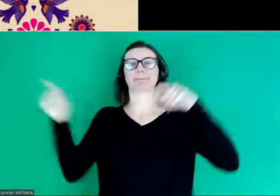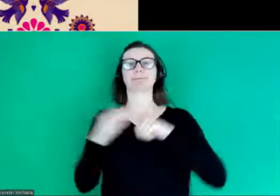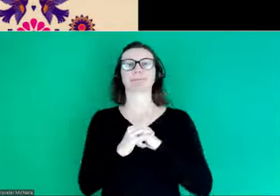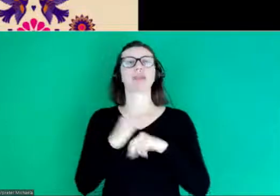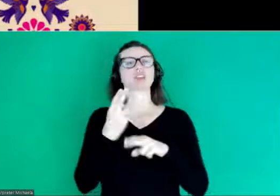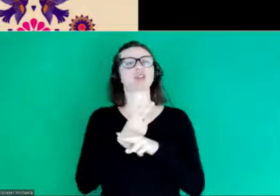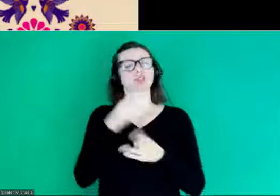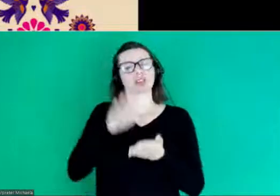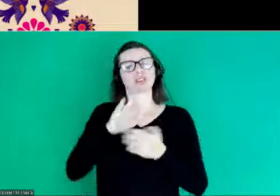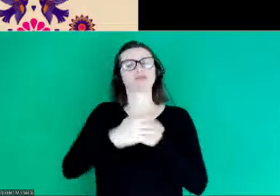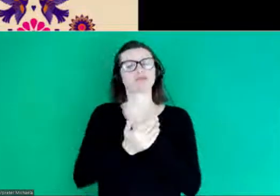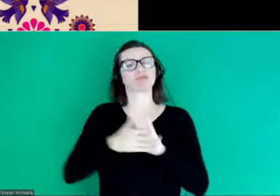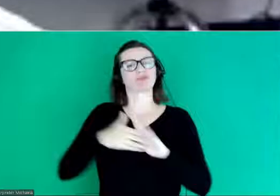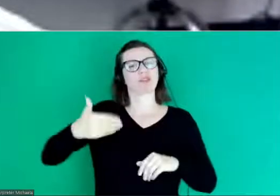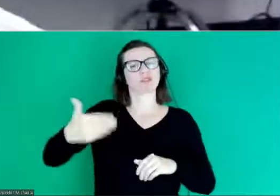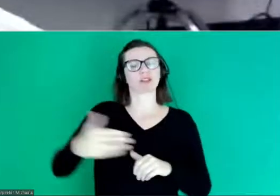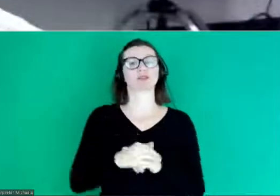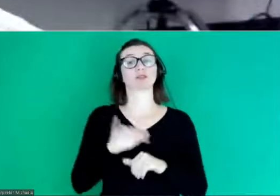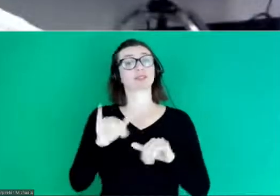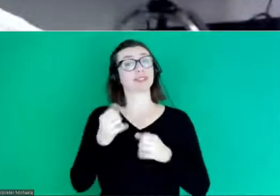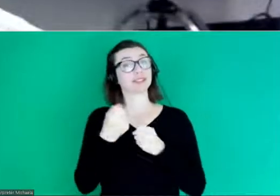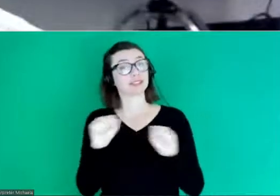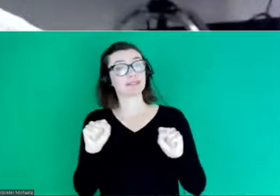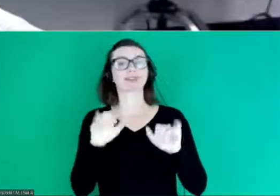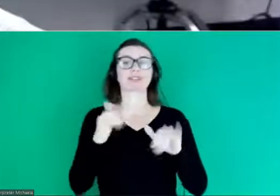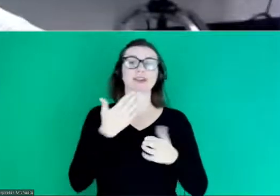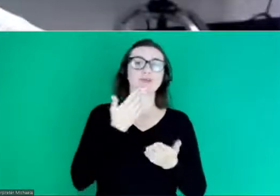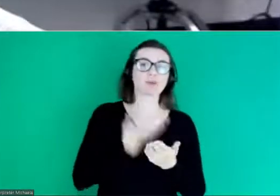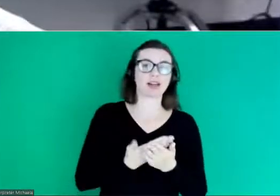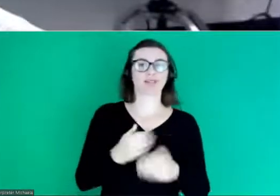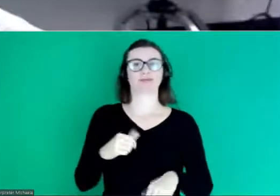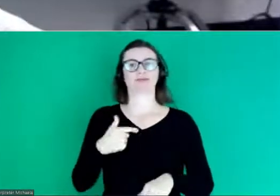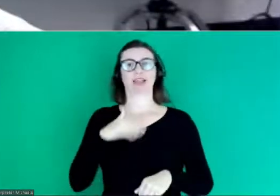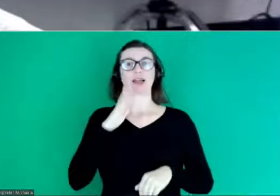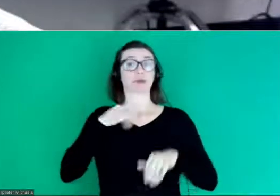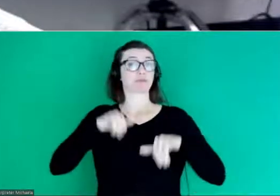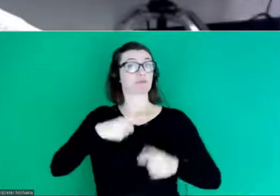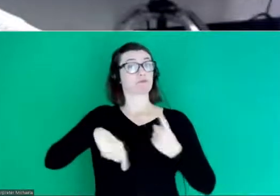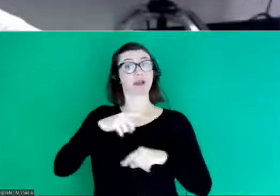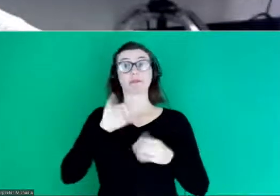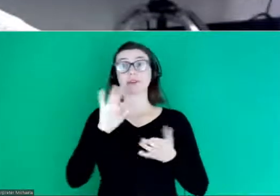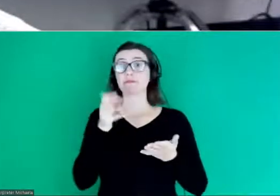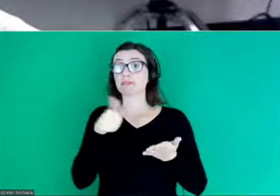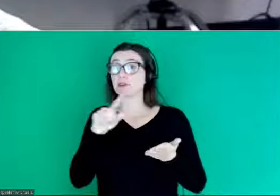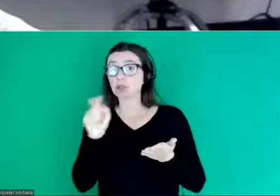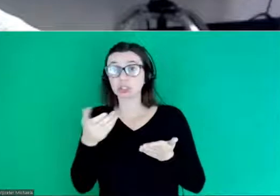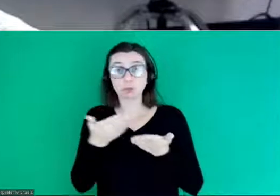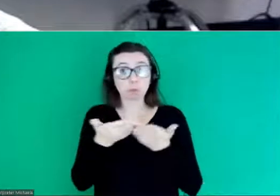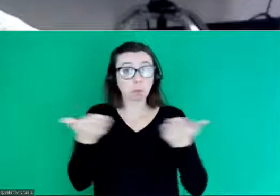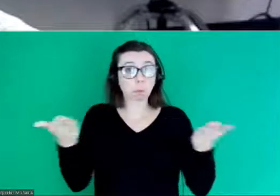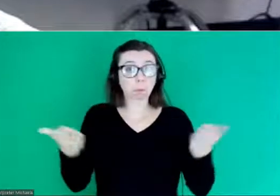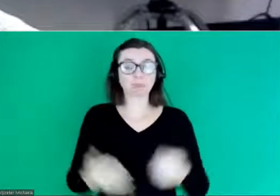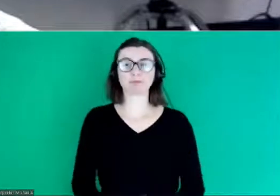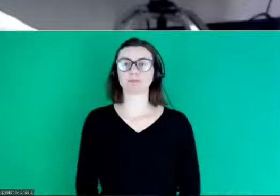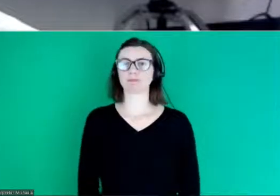often. So stay safe and stay well, and I'll stay around for any questions.